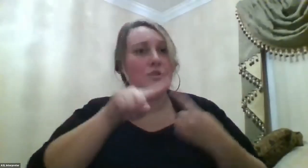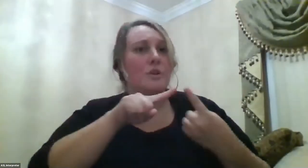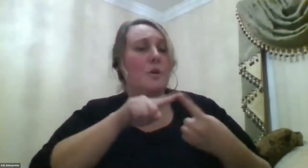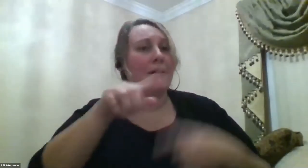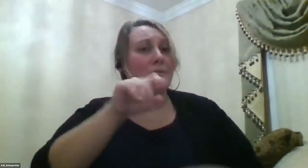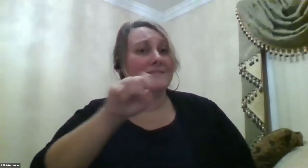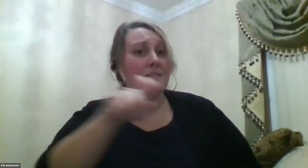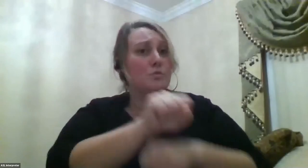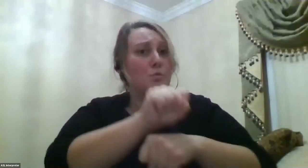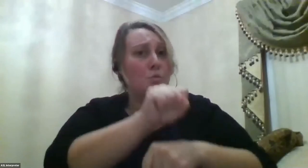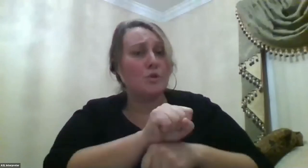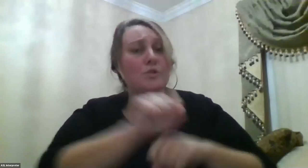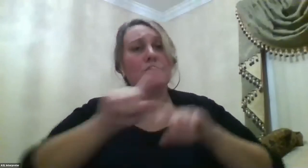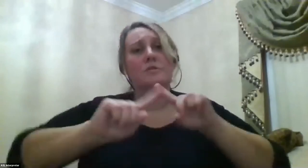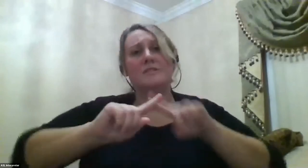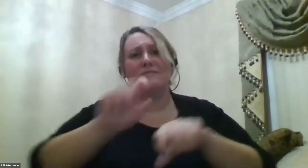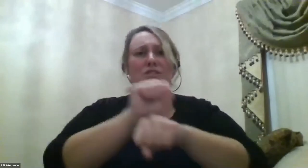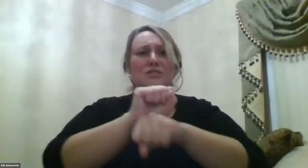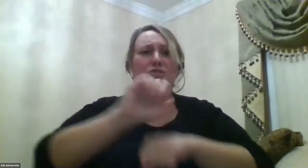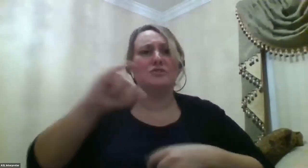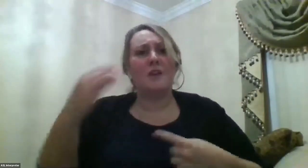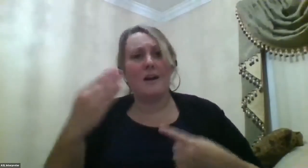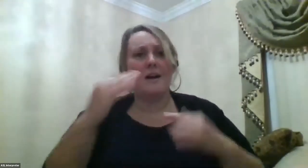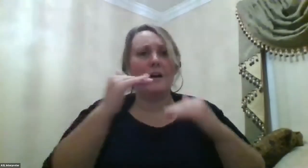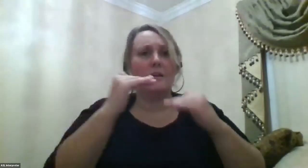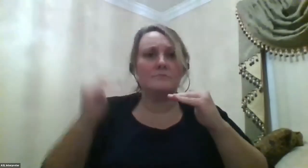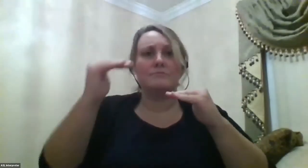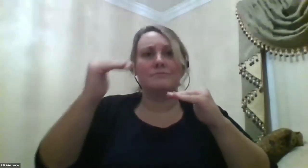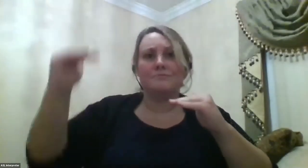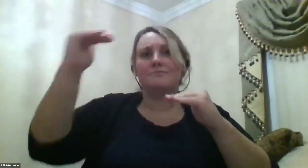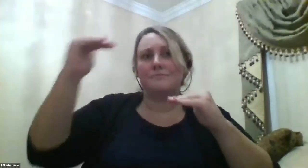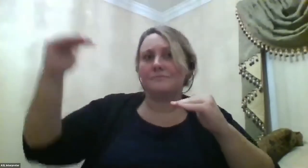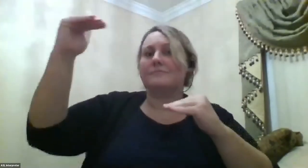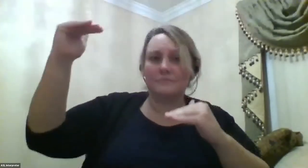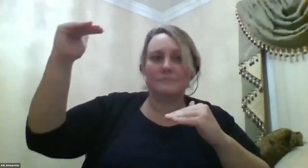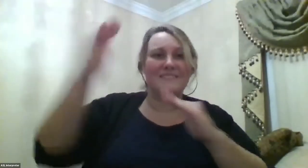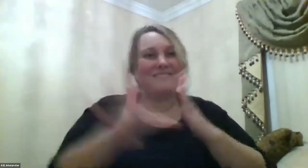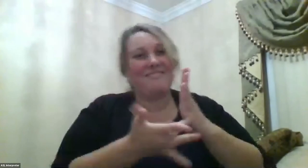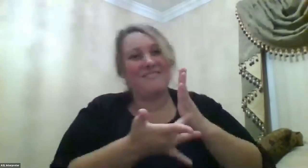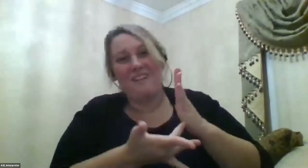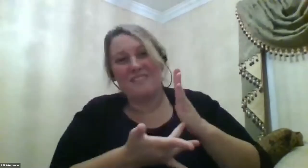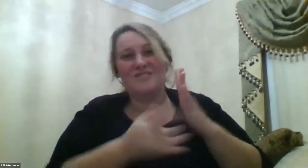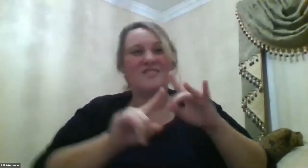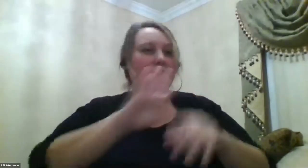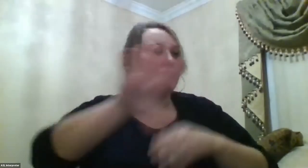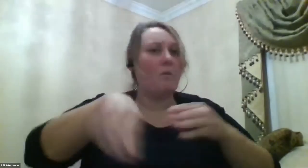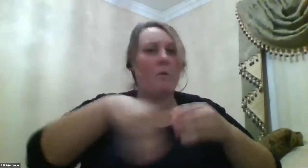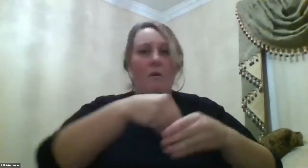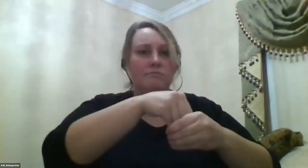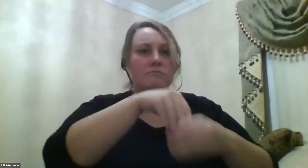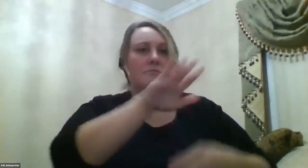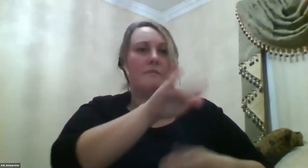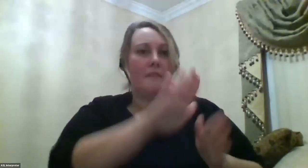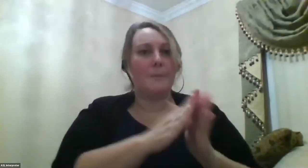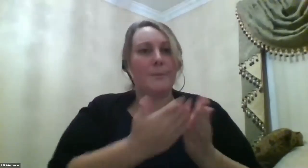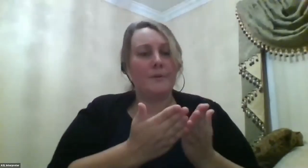the, so in that case, it was in relation to that, um, in terms of the totem I made,